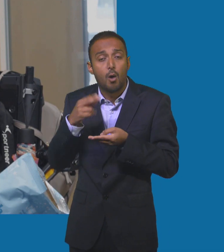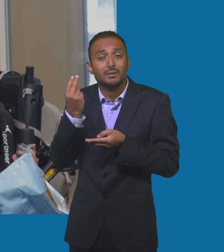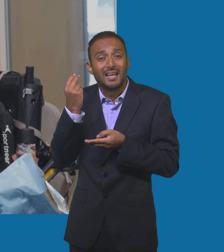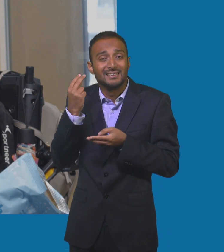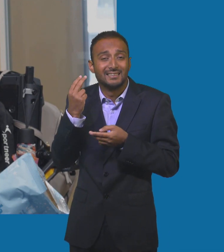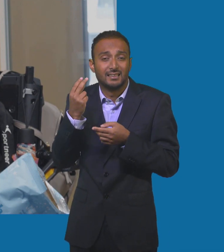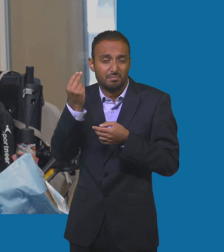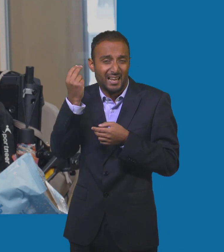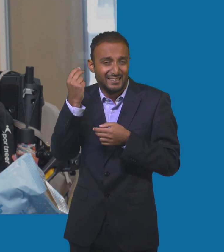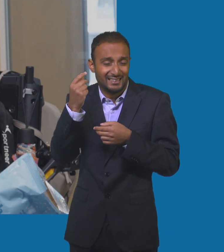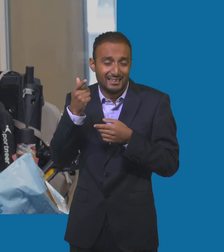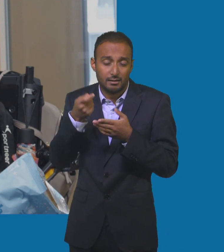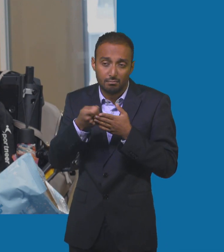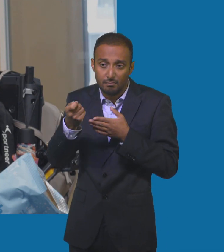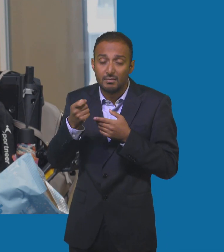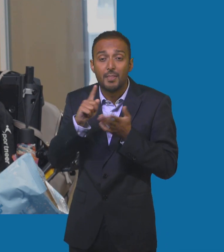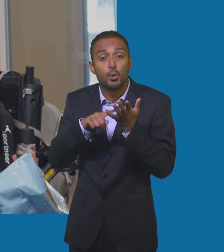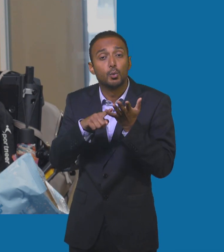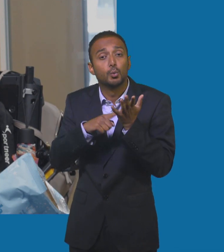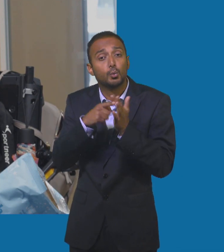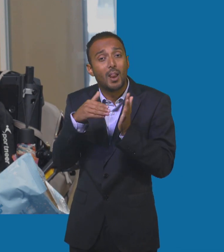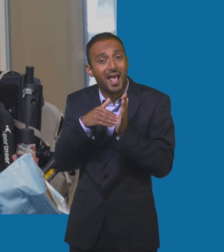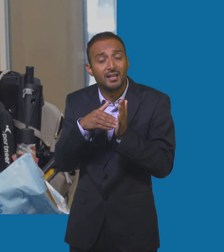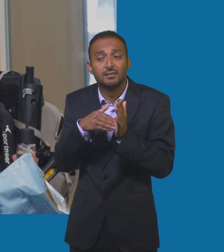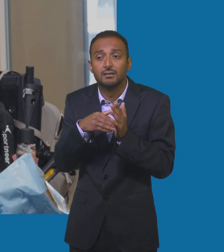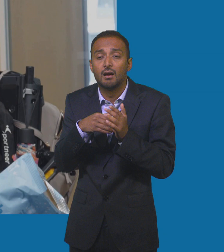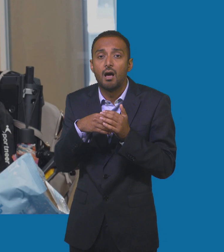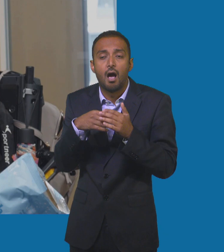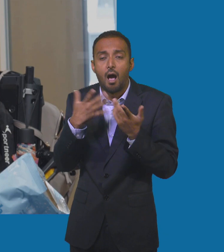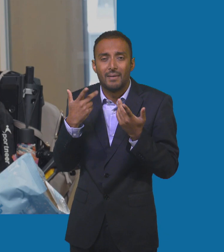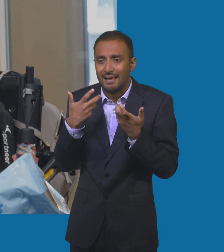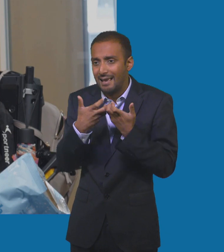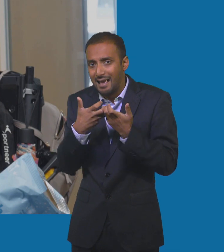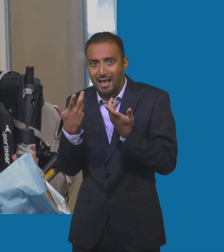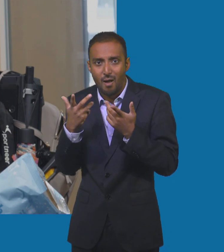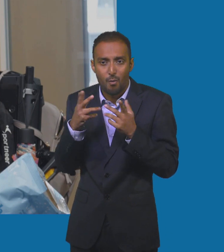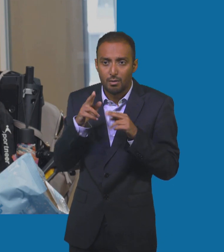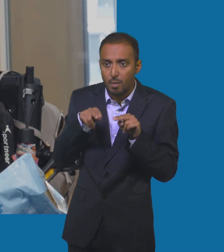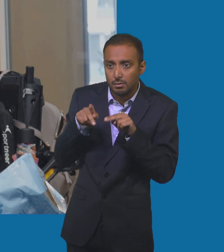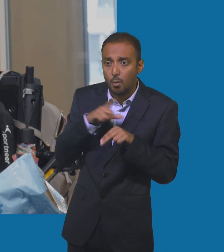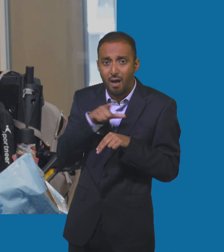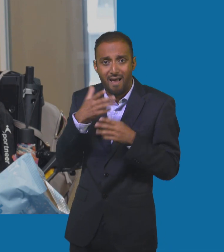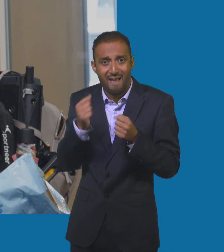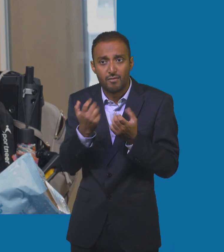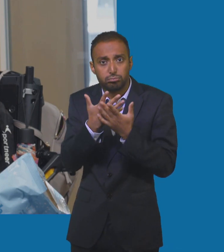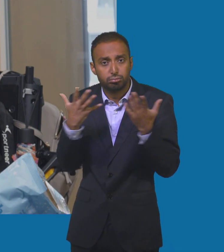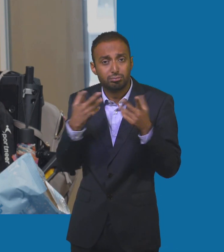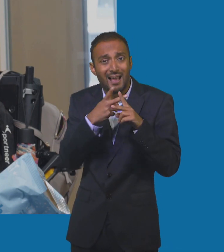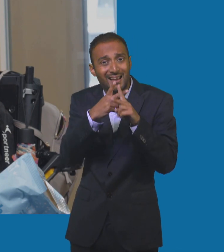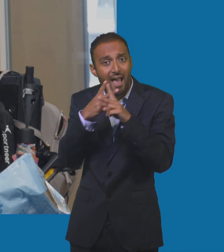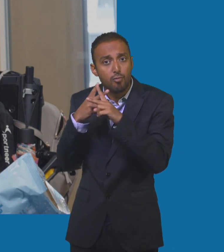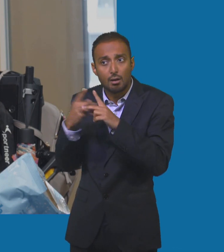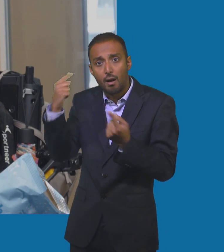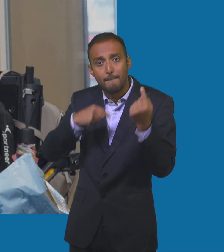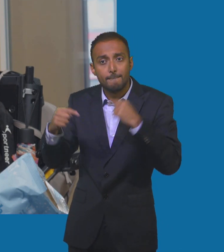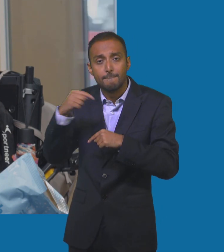when the ULEZ came in, it was like, well, how do we monitor that if you have multiple carers coming in to work for you